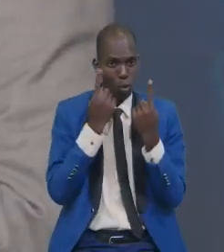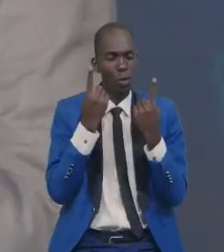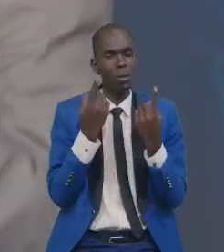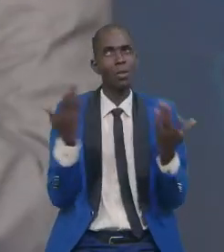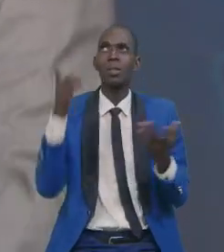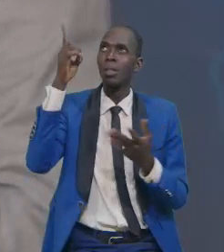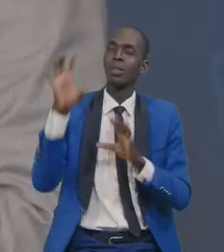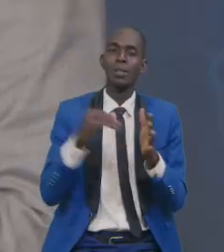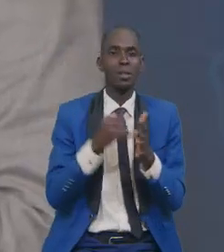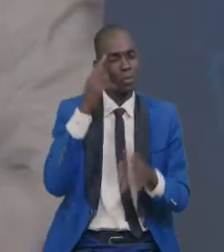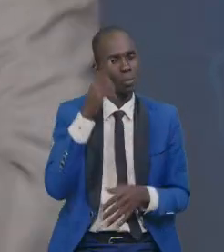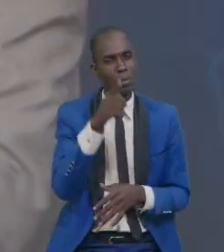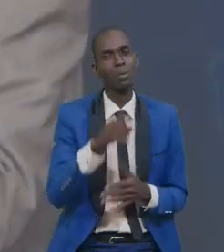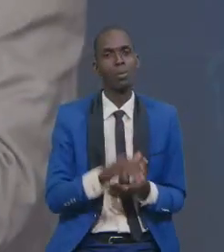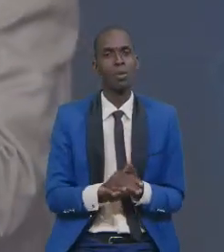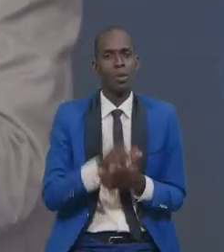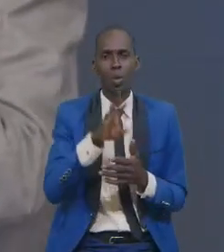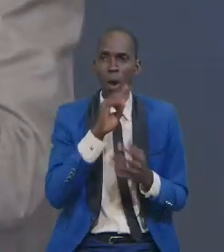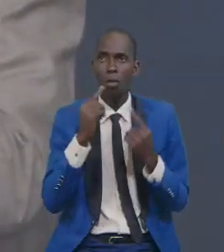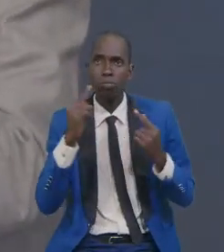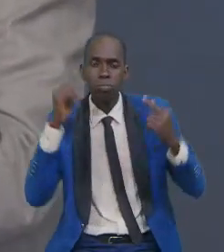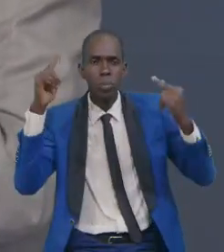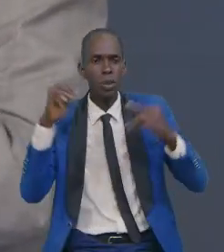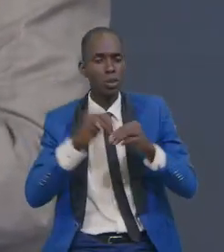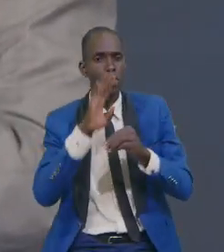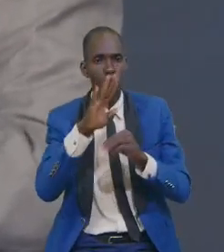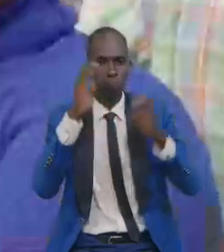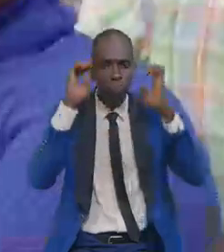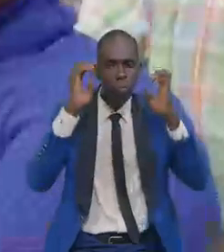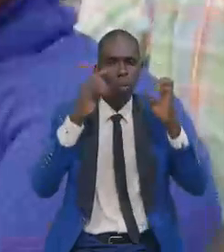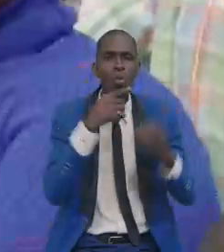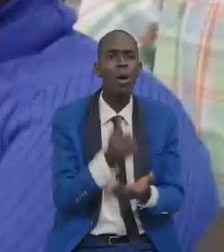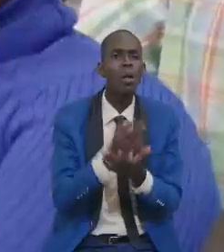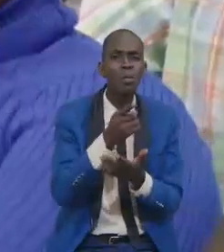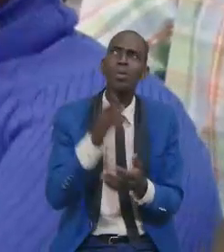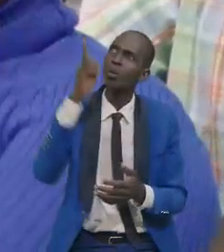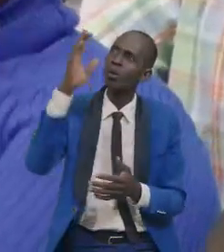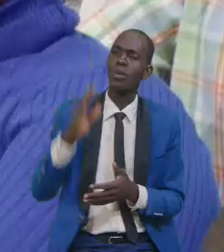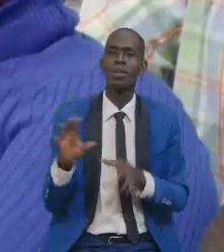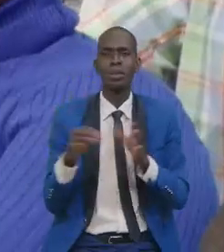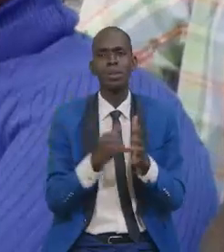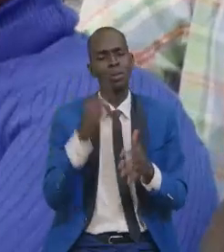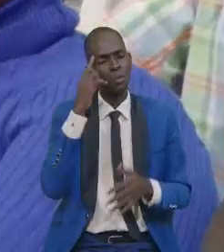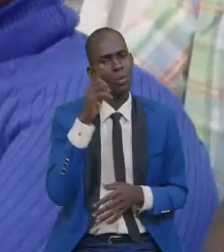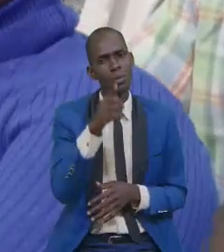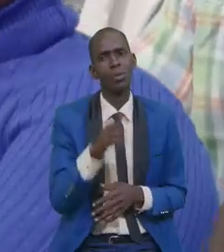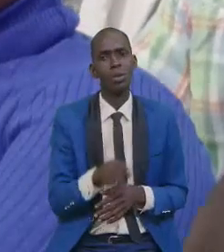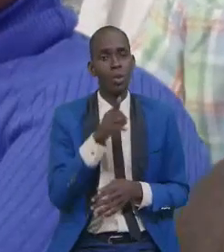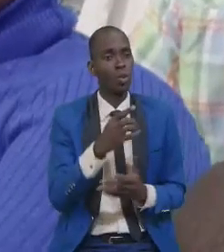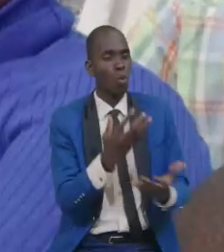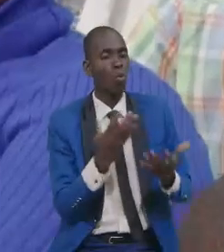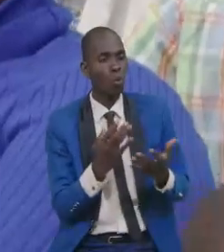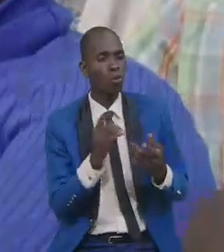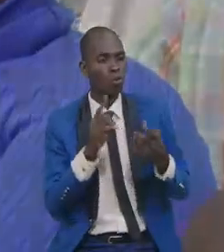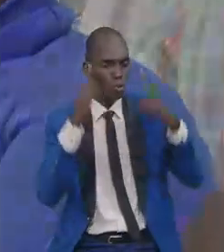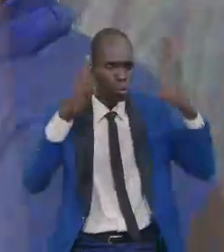have a goal, that's God. You are alive and you are pursuing something, that's God. Because